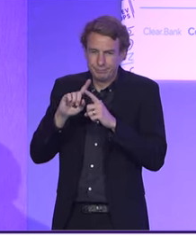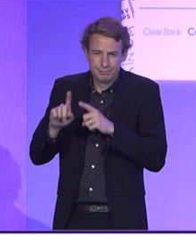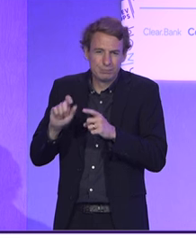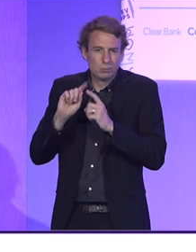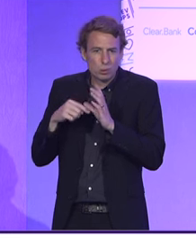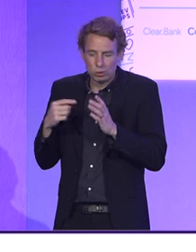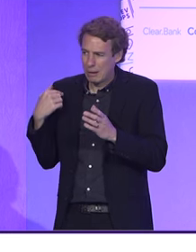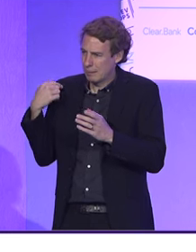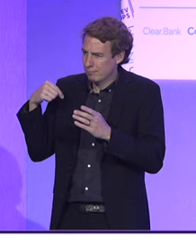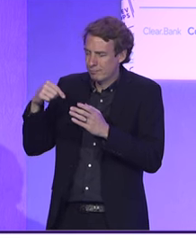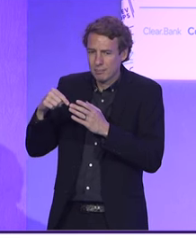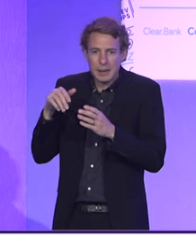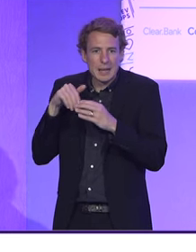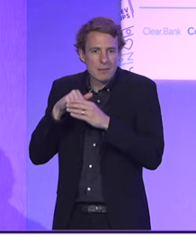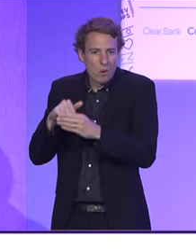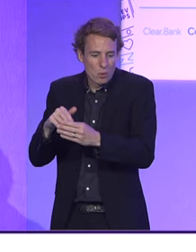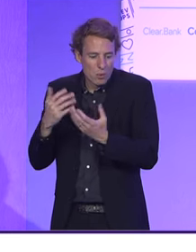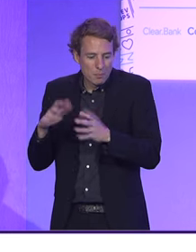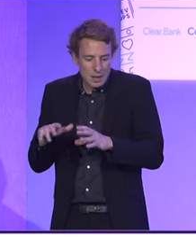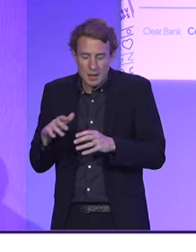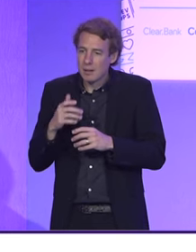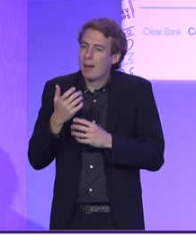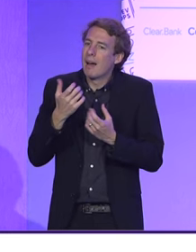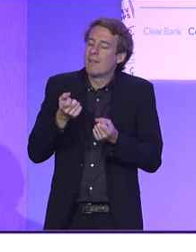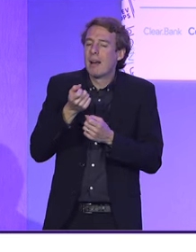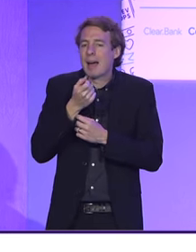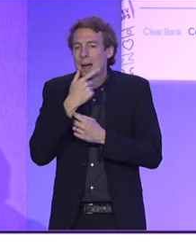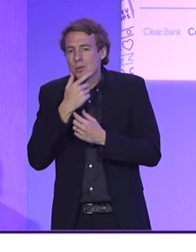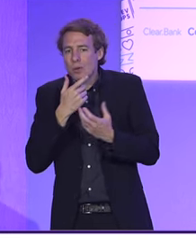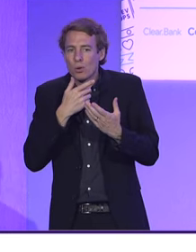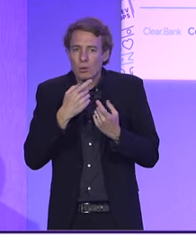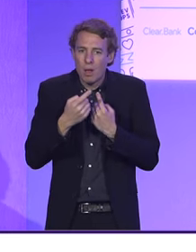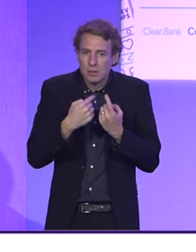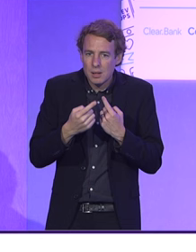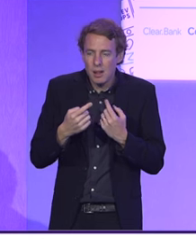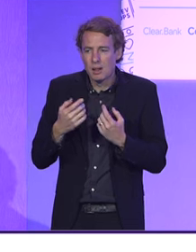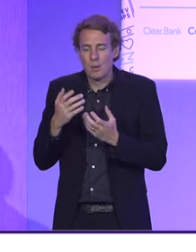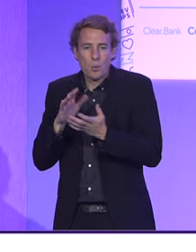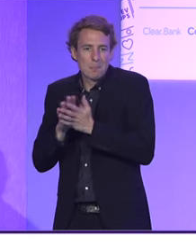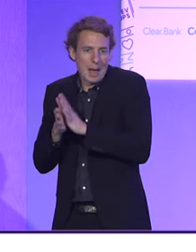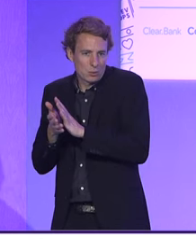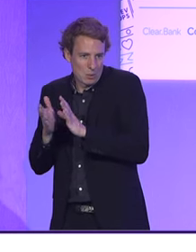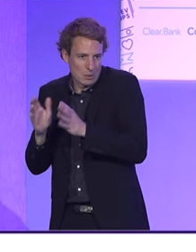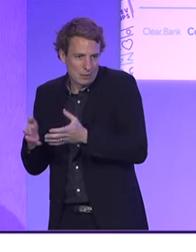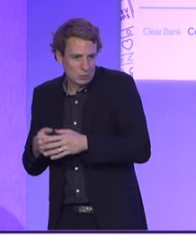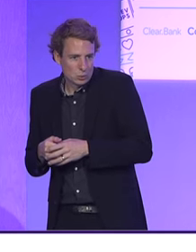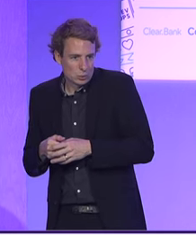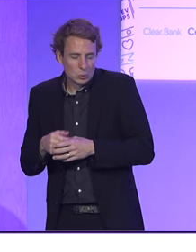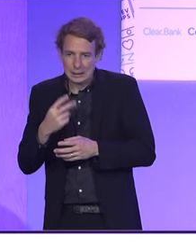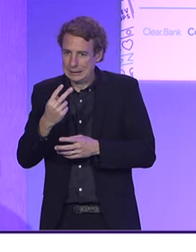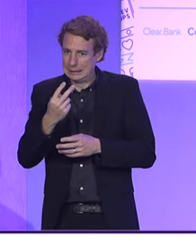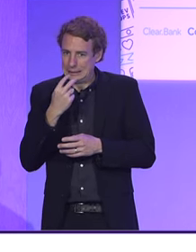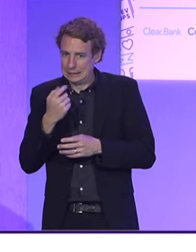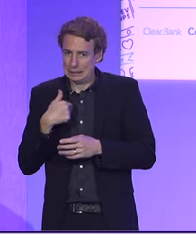that like a lot to go to the Amazon console and do things manually. And when I see that, they put me in my